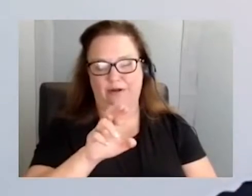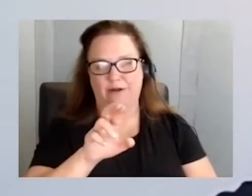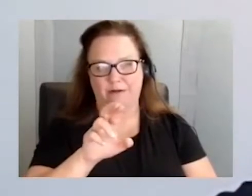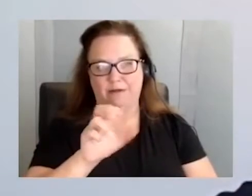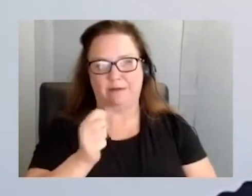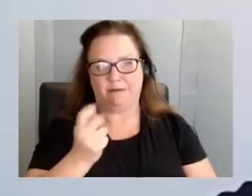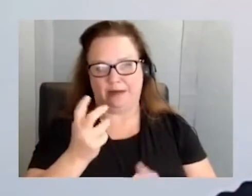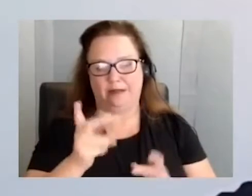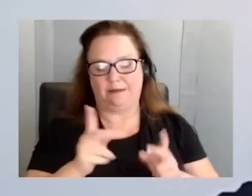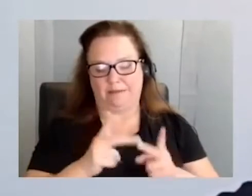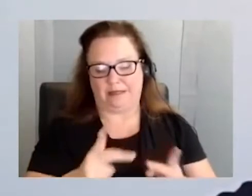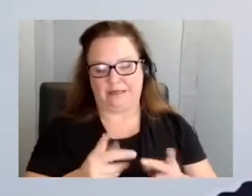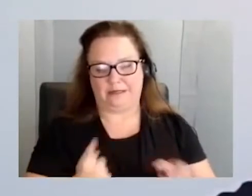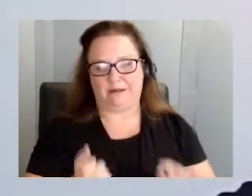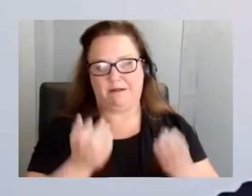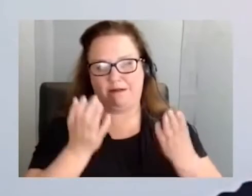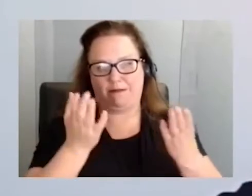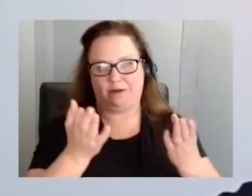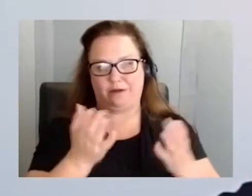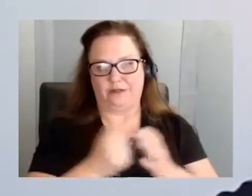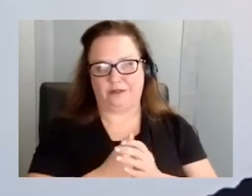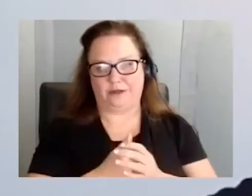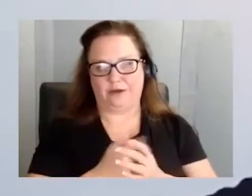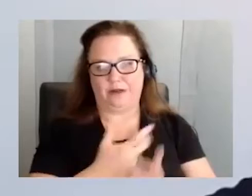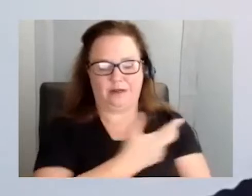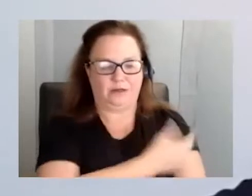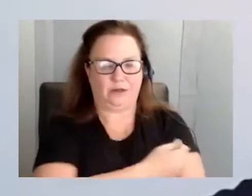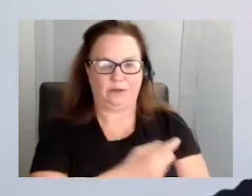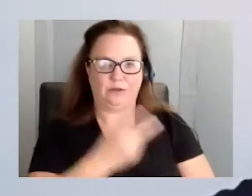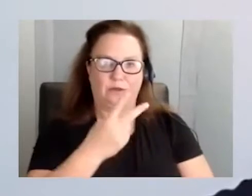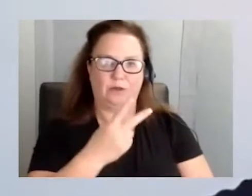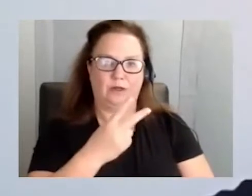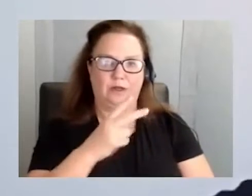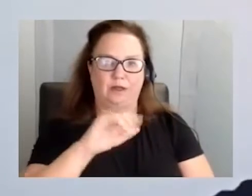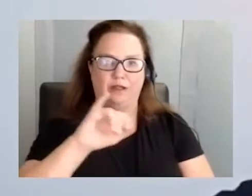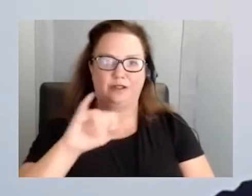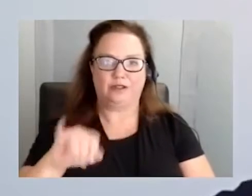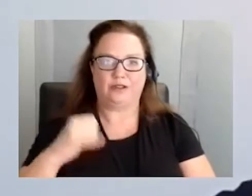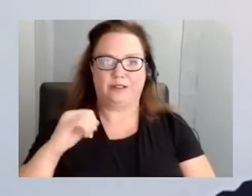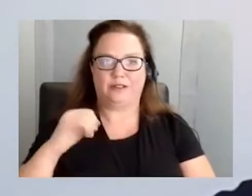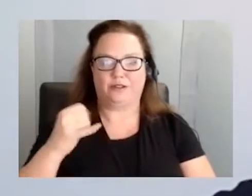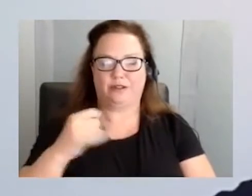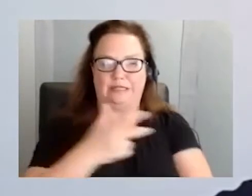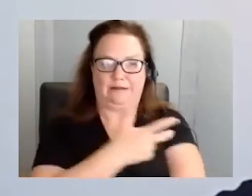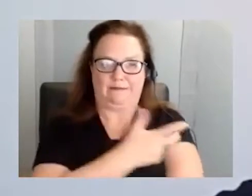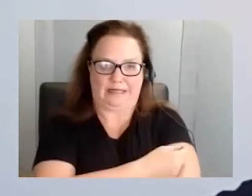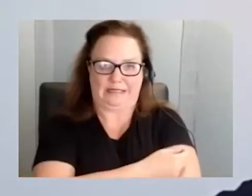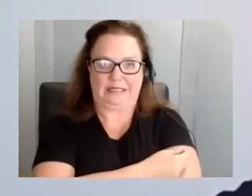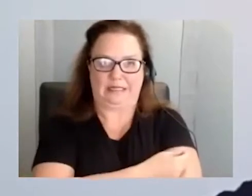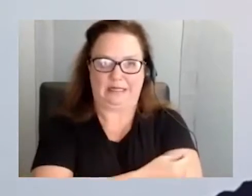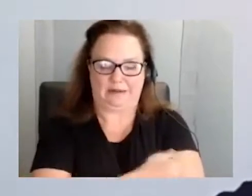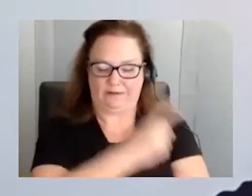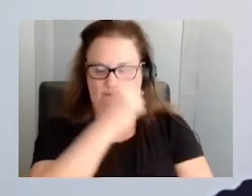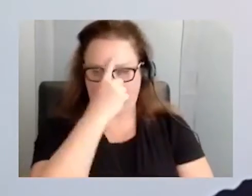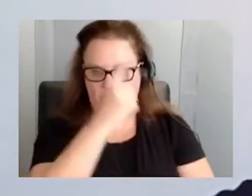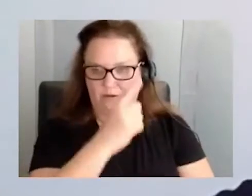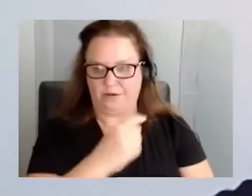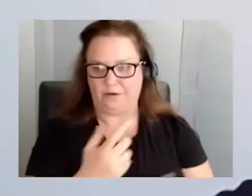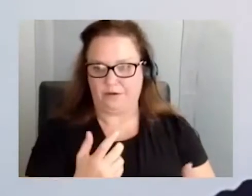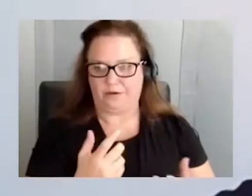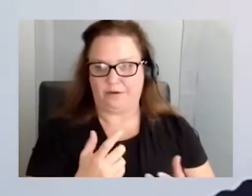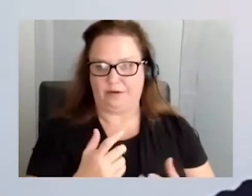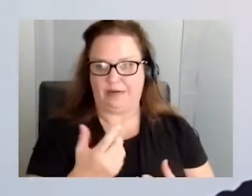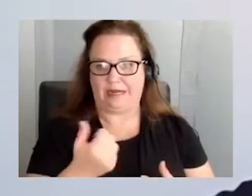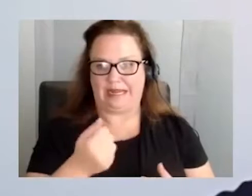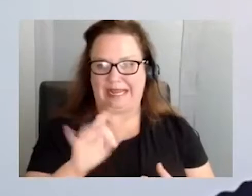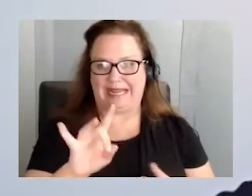will offer that. So there are many options to get dose 2. And then of course the Johnson & Johnson vaccine, which is for 18